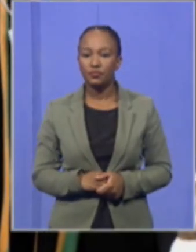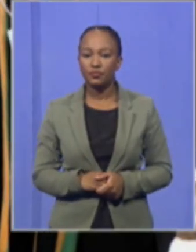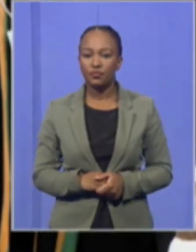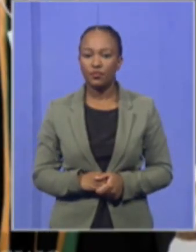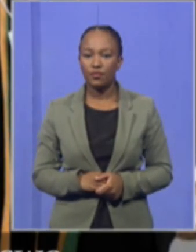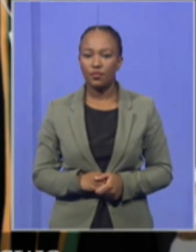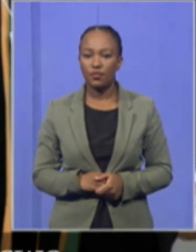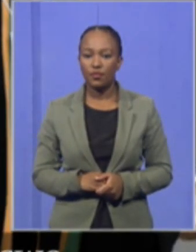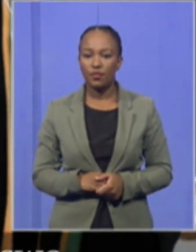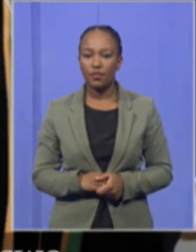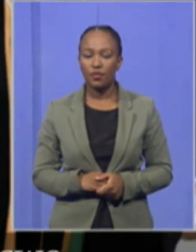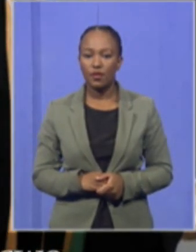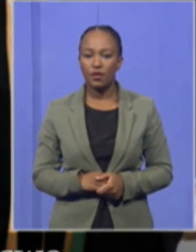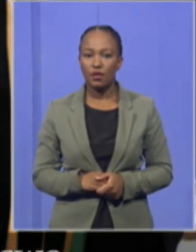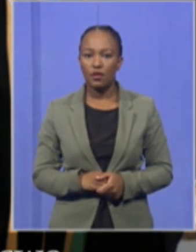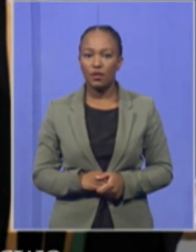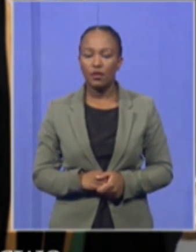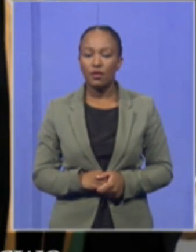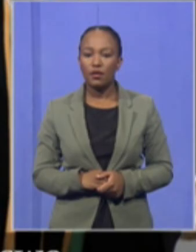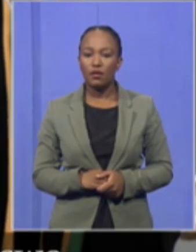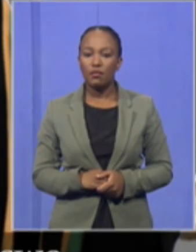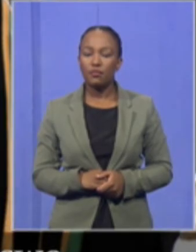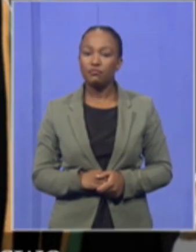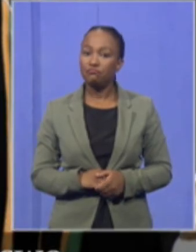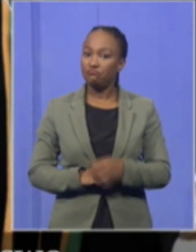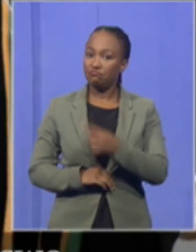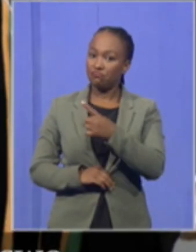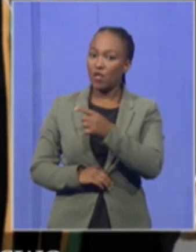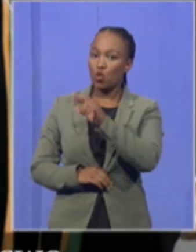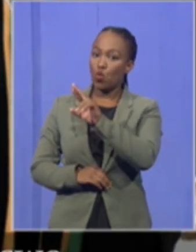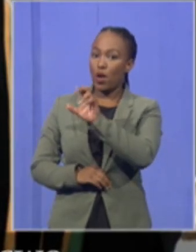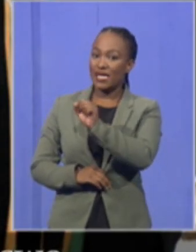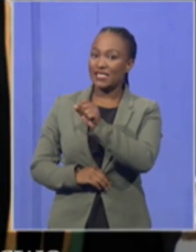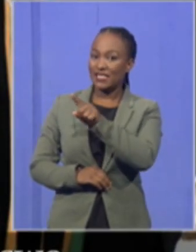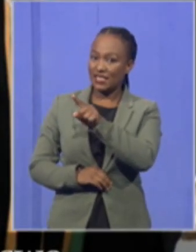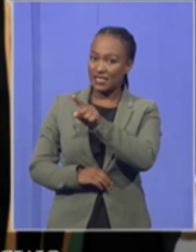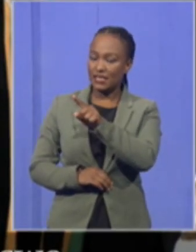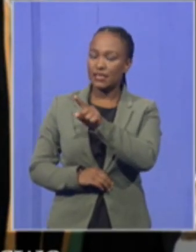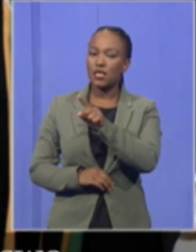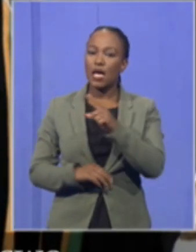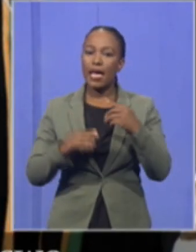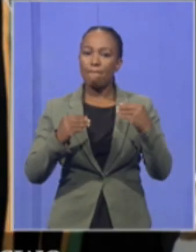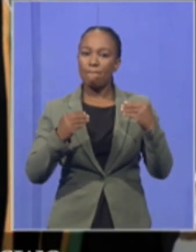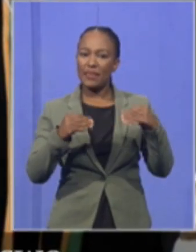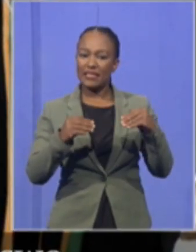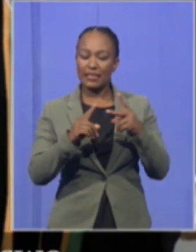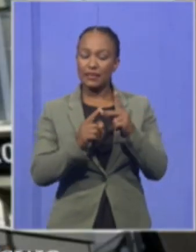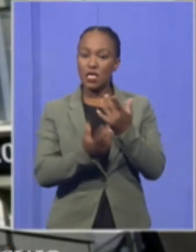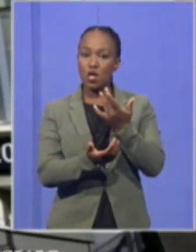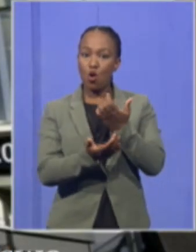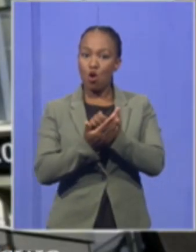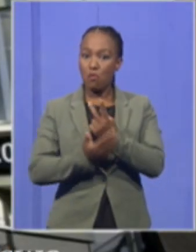We have very good dealings with the United States on a trade level, an economic level.